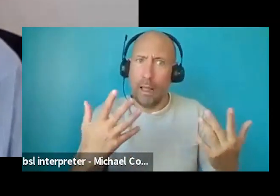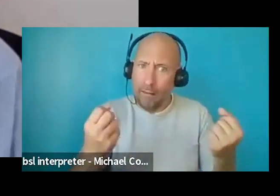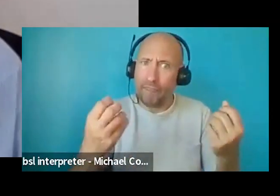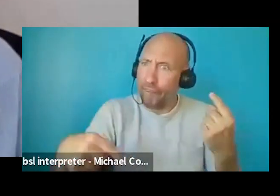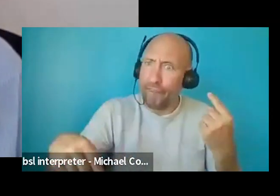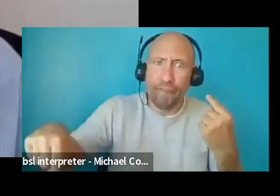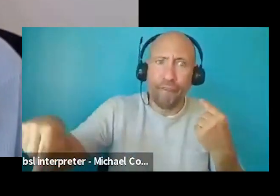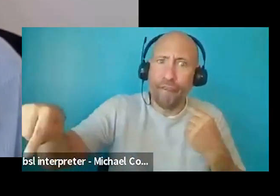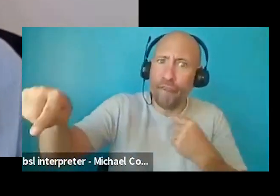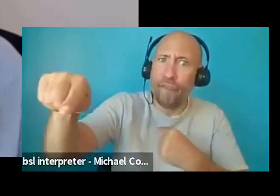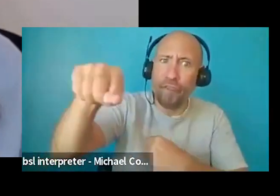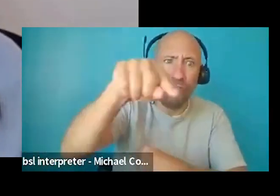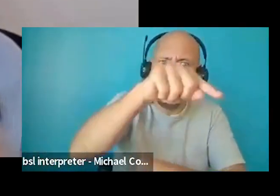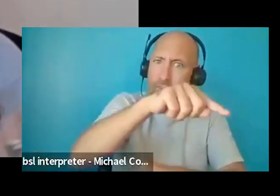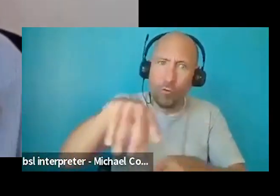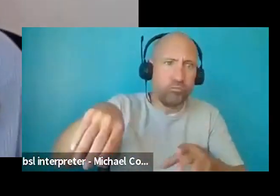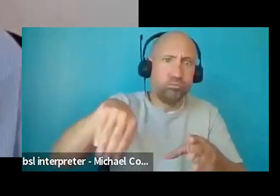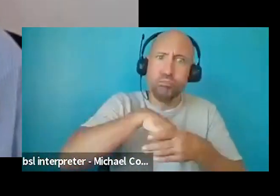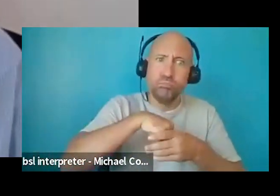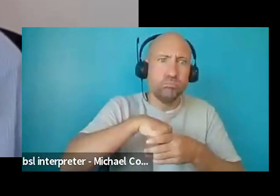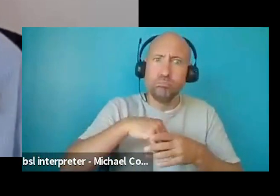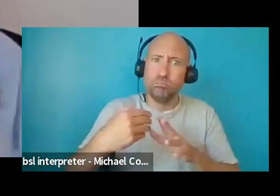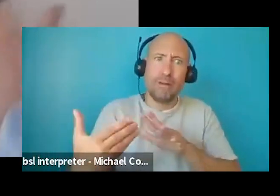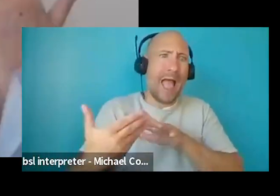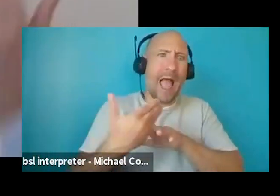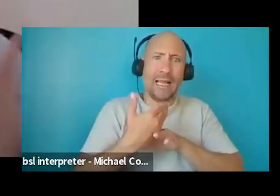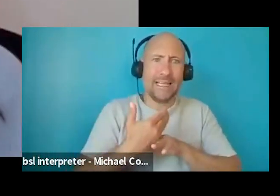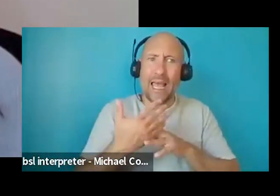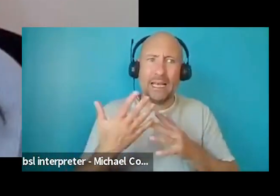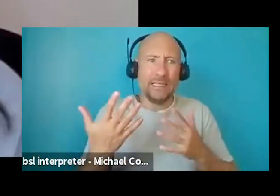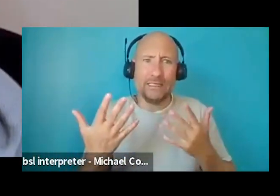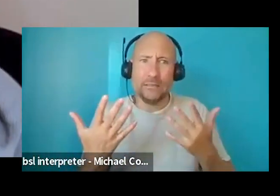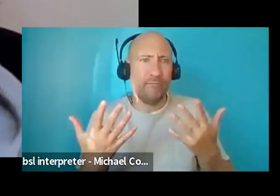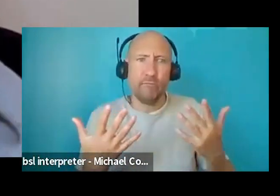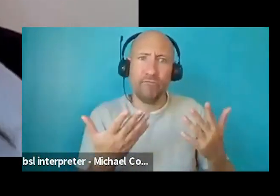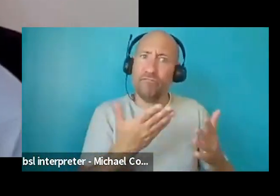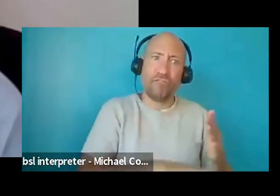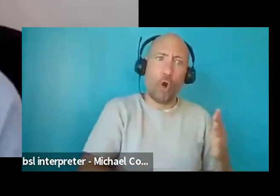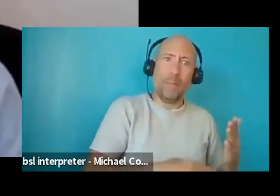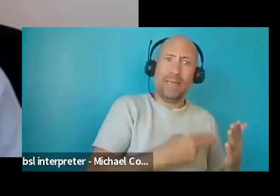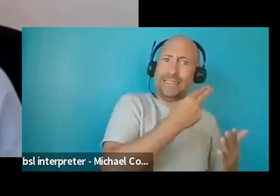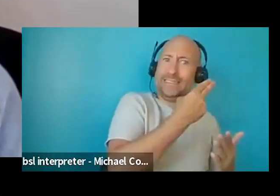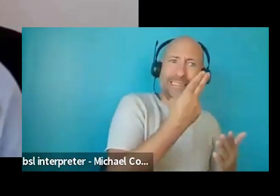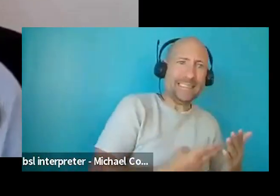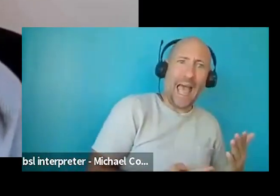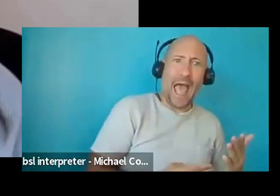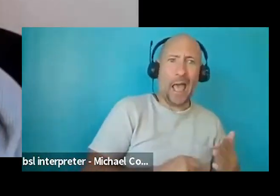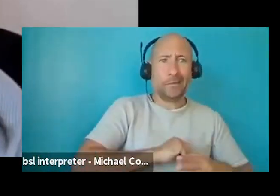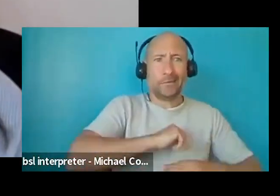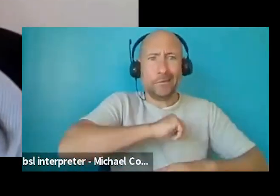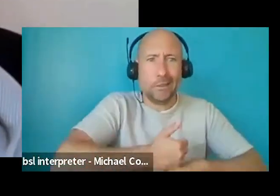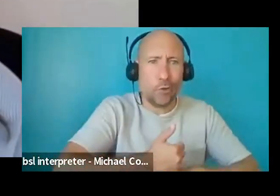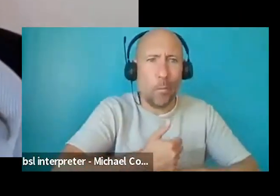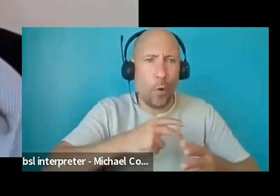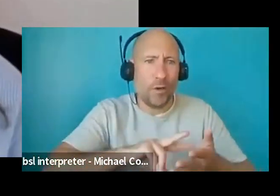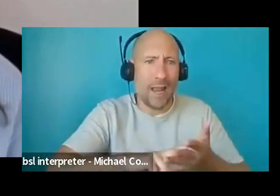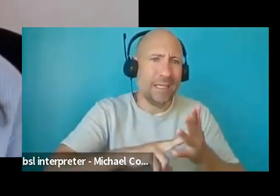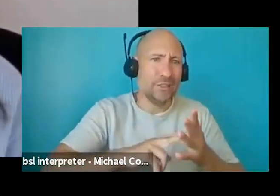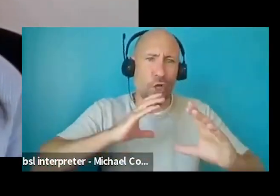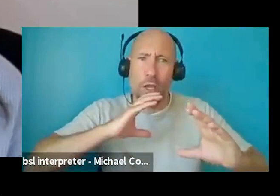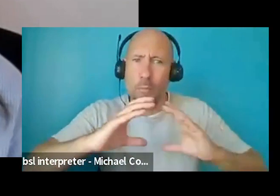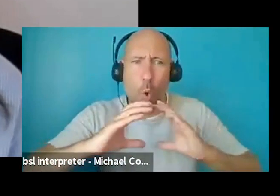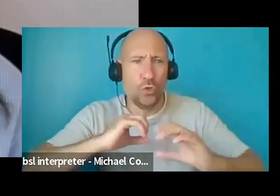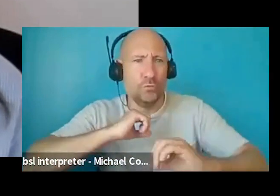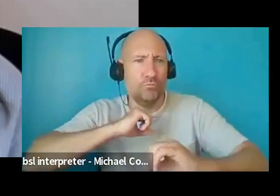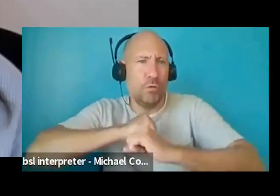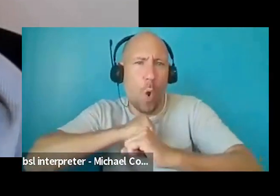So right to access covers all phases, from design to the organization, to promotion, to communication. All